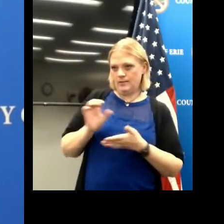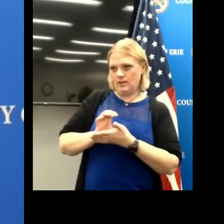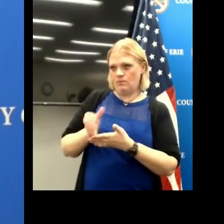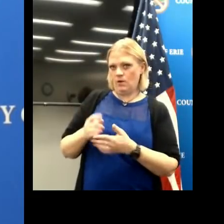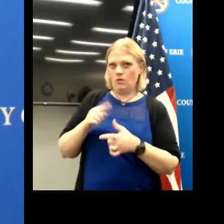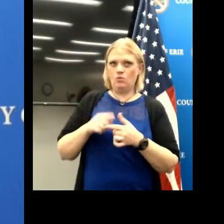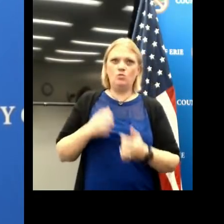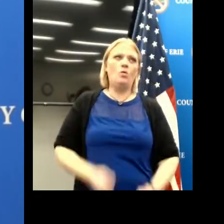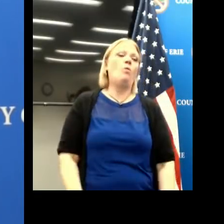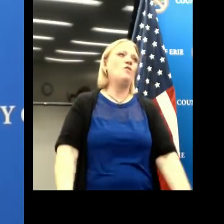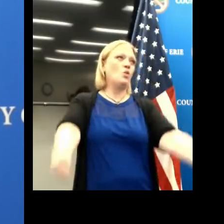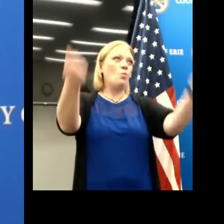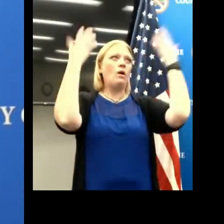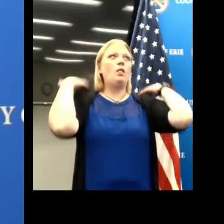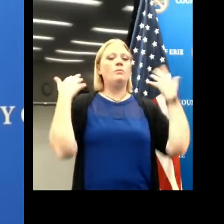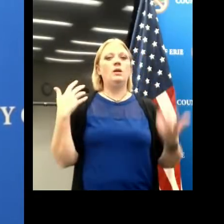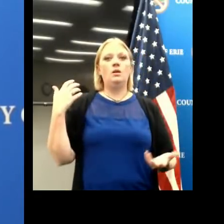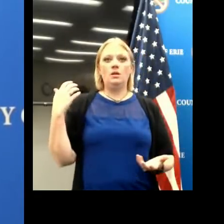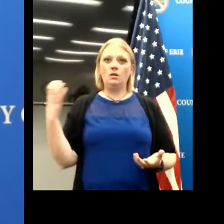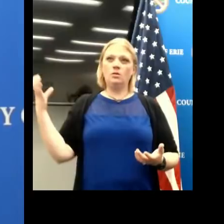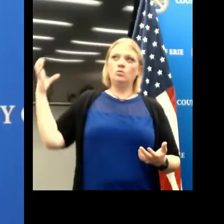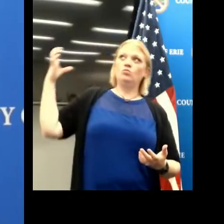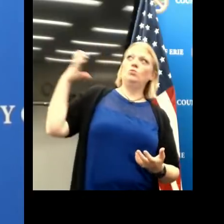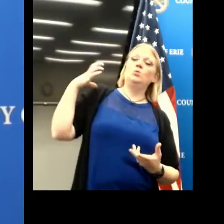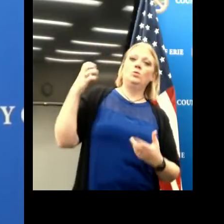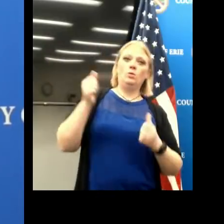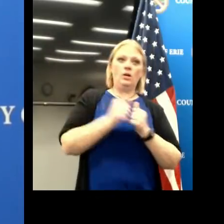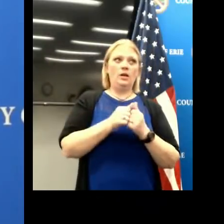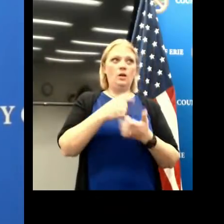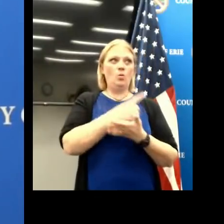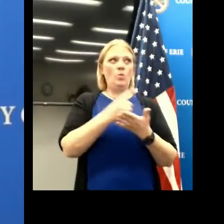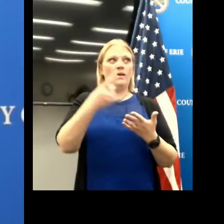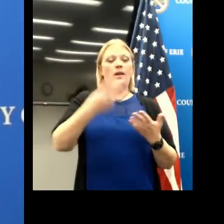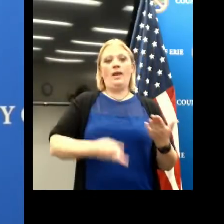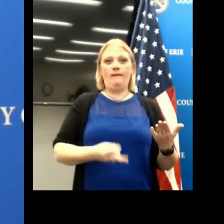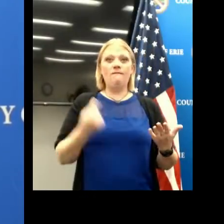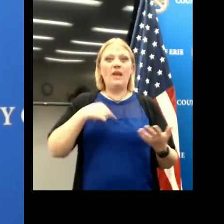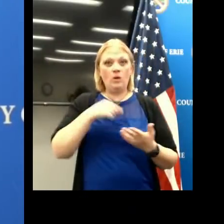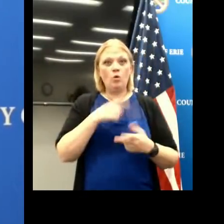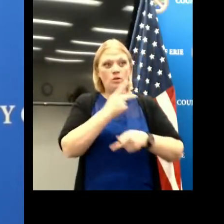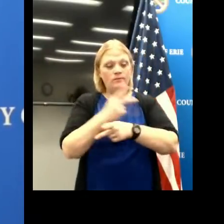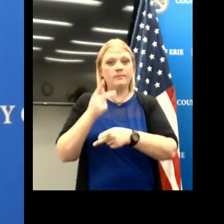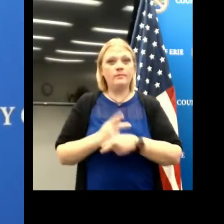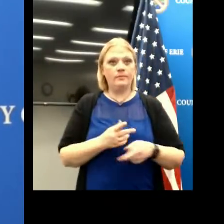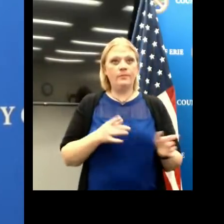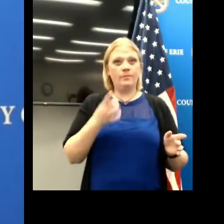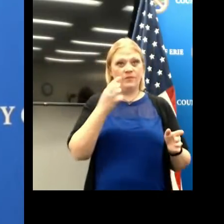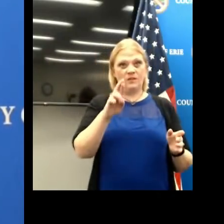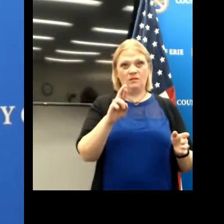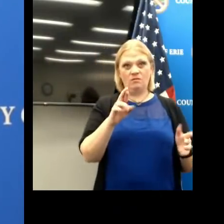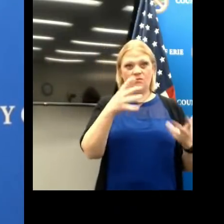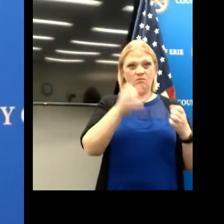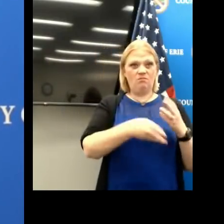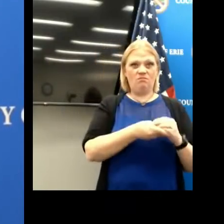crushing caseload in about a week and a half, and we're addressing it. Doc, would you like to add